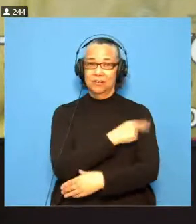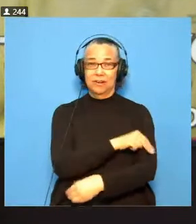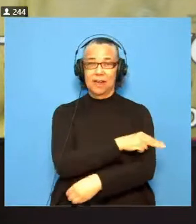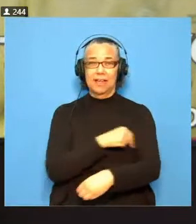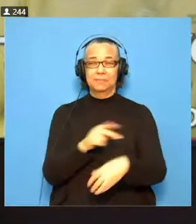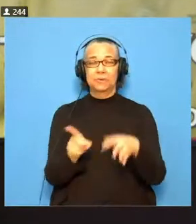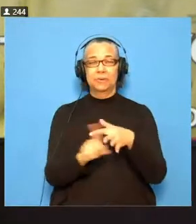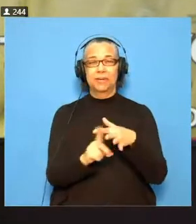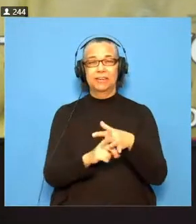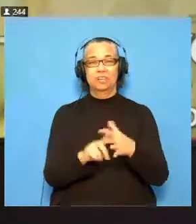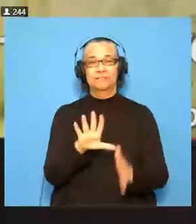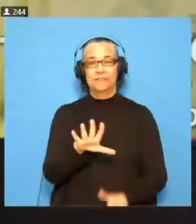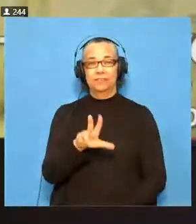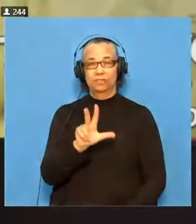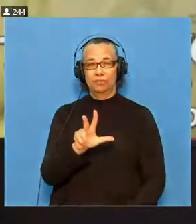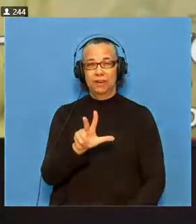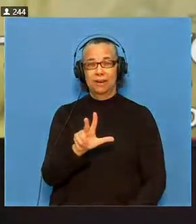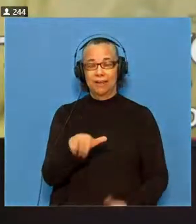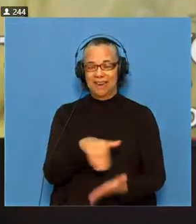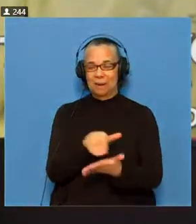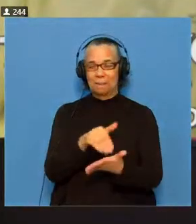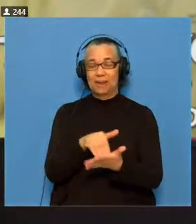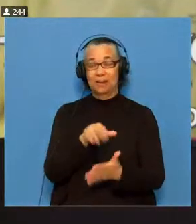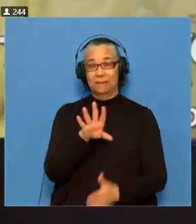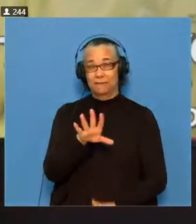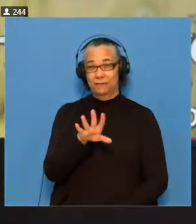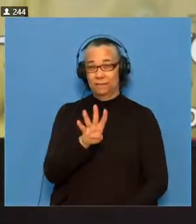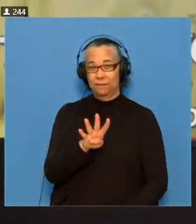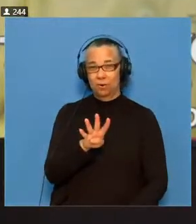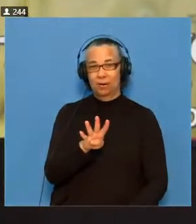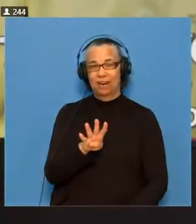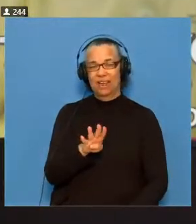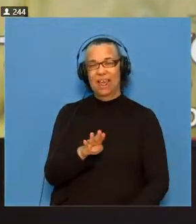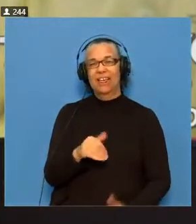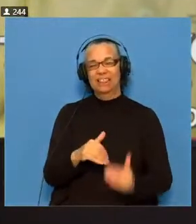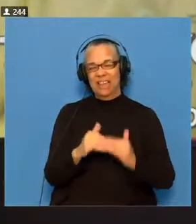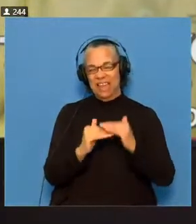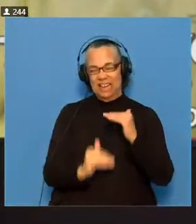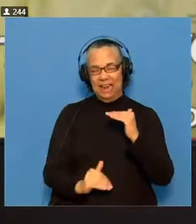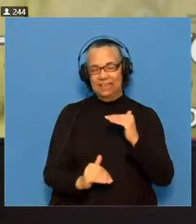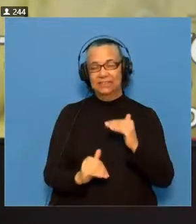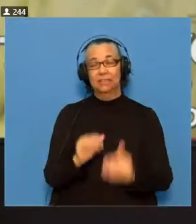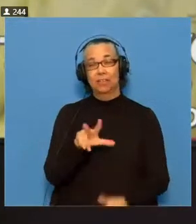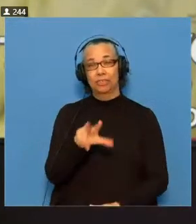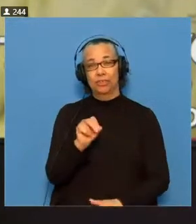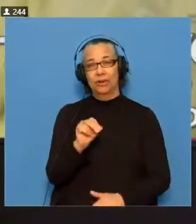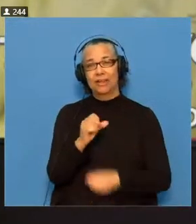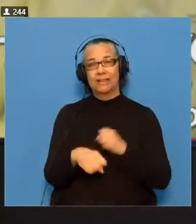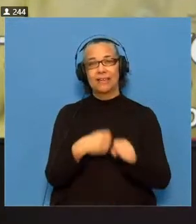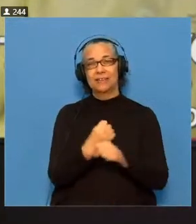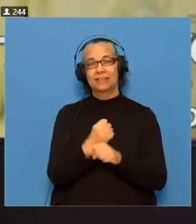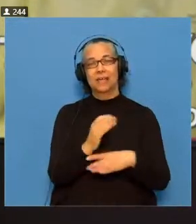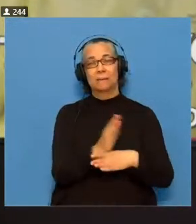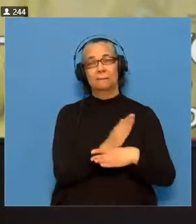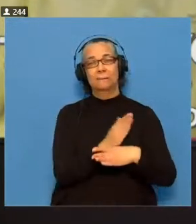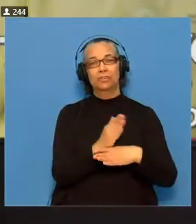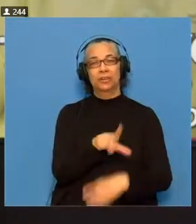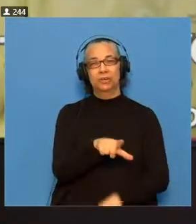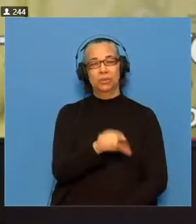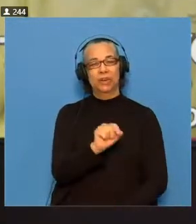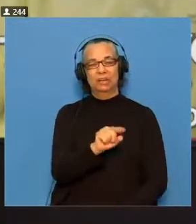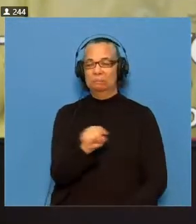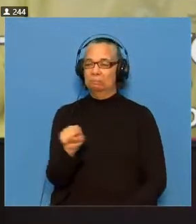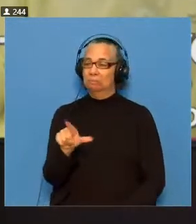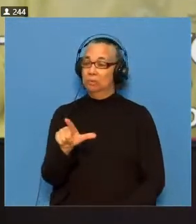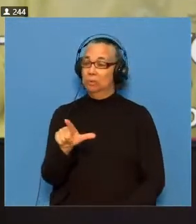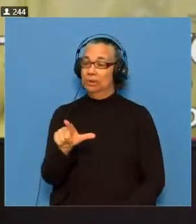53, with the median age of 54, and the age range is less than 30 years. Again, the age group is between 20 and 29, to greater